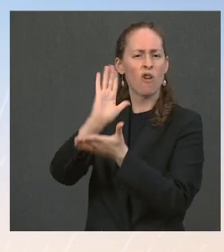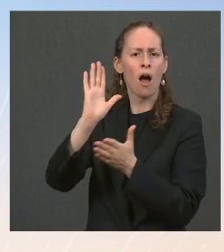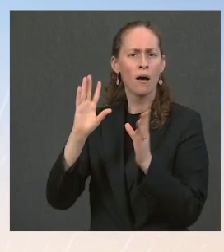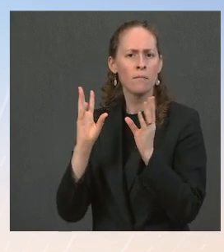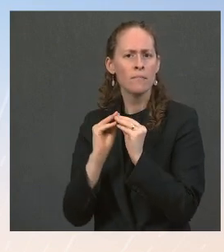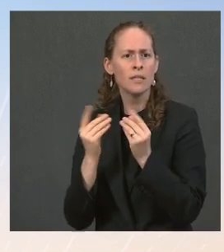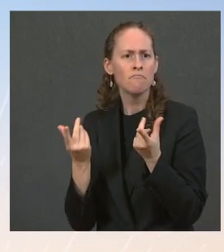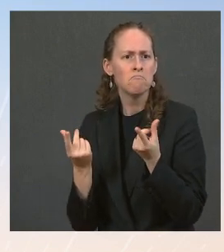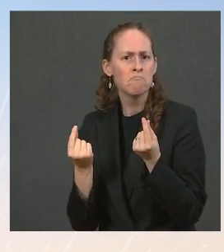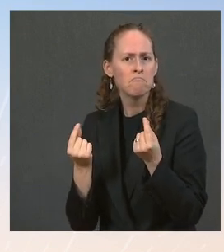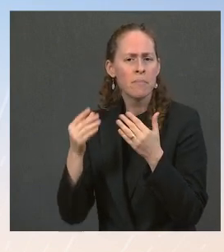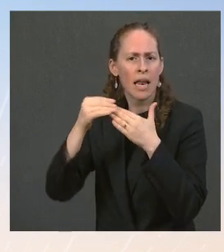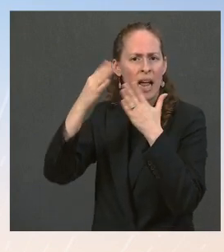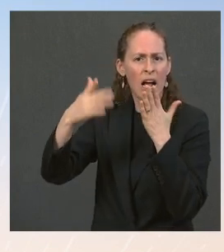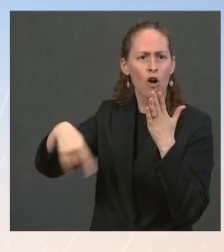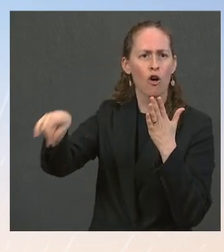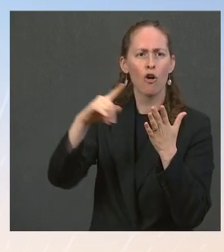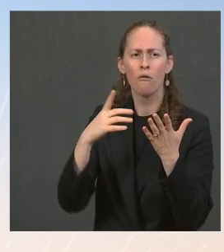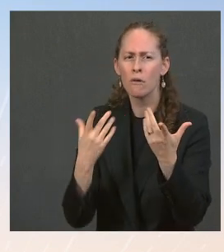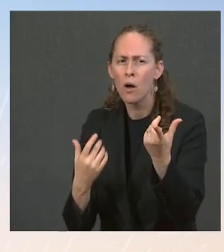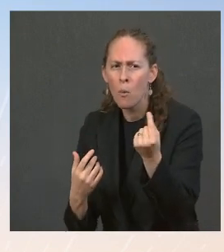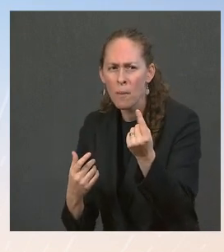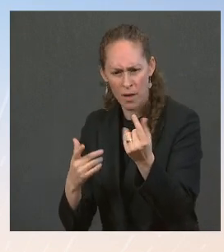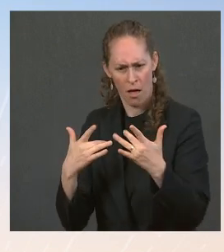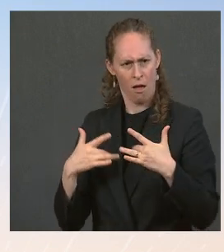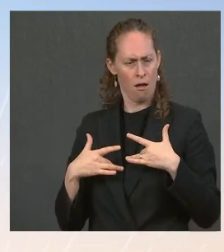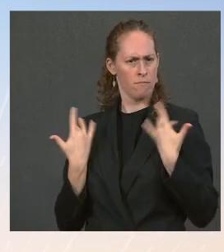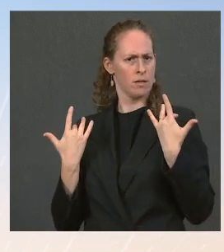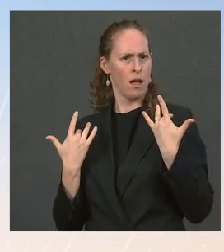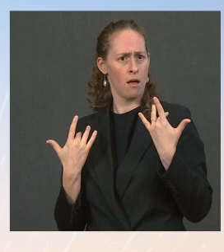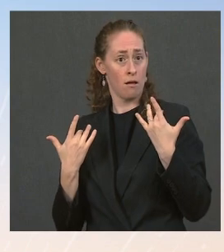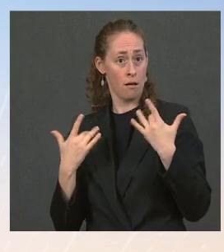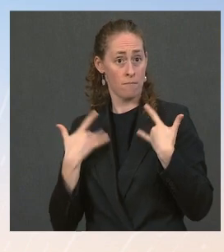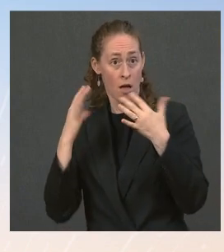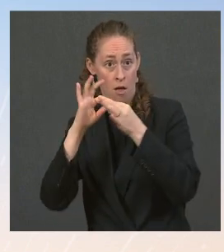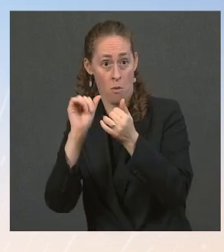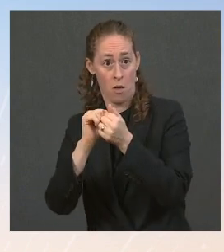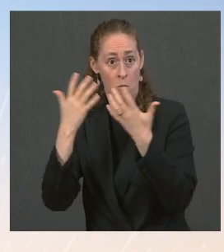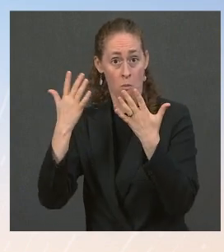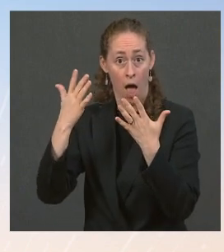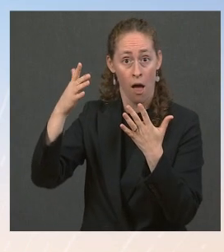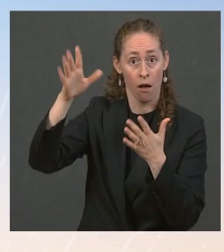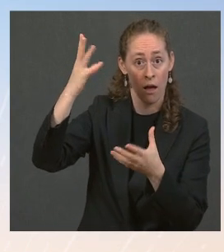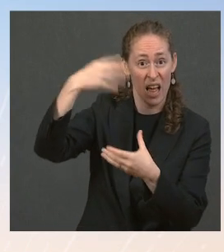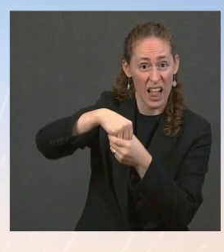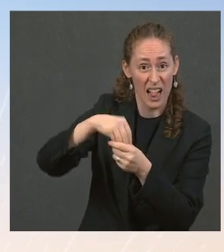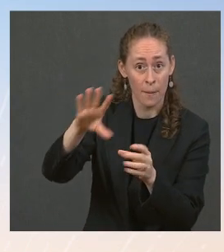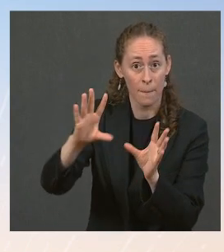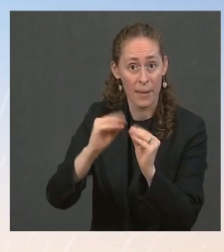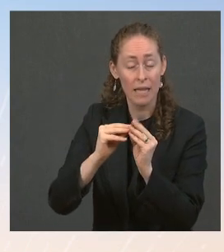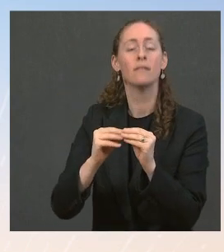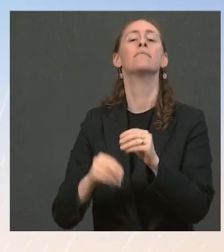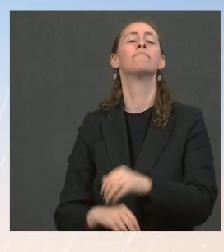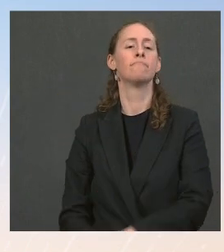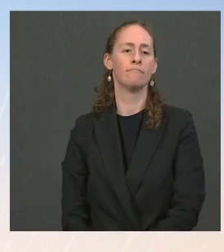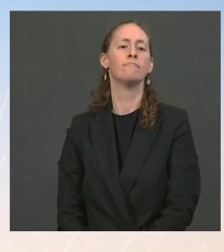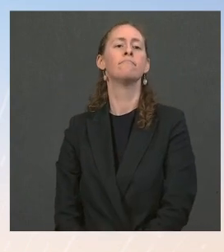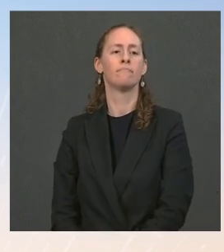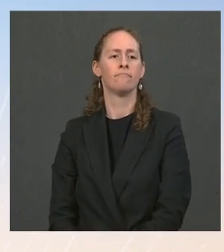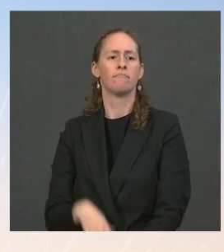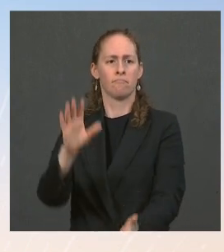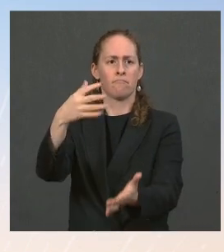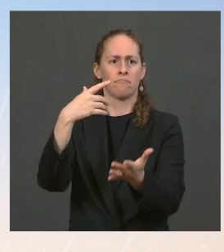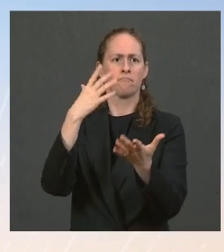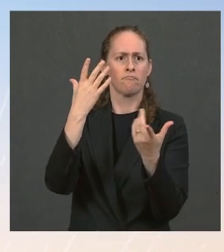officials? Just what do you mean by an update exactly? An update on Can what happened in the meeting? What happened in the meeting? What was given to them? What did